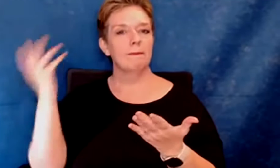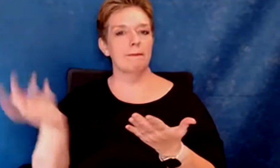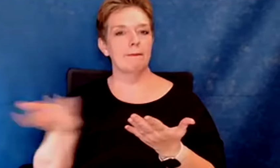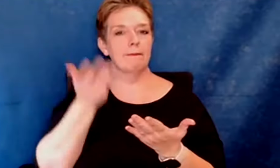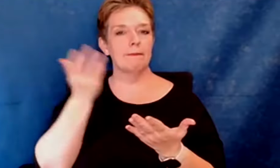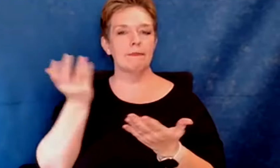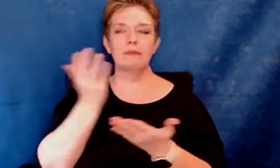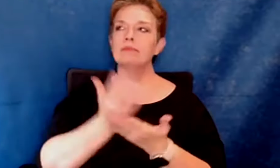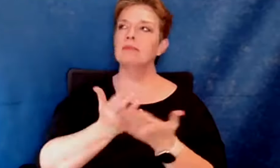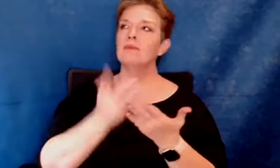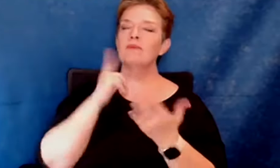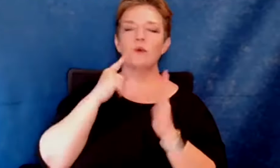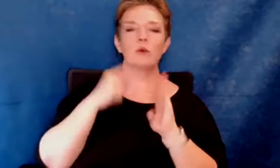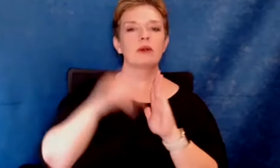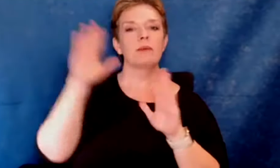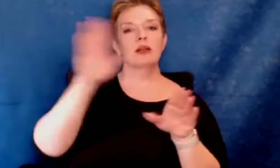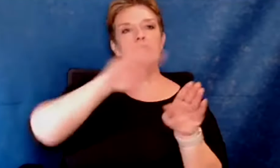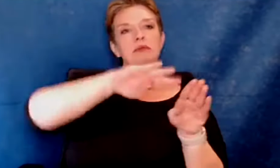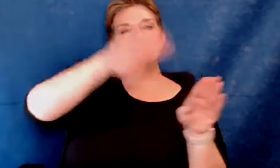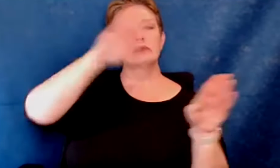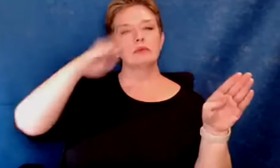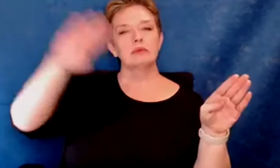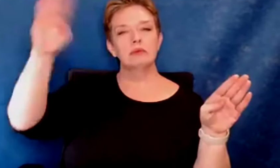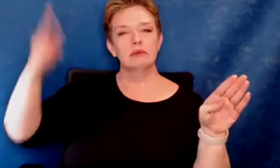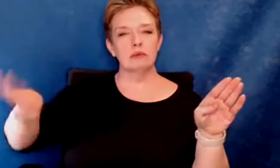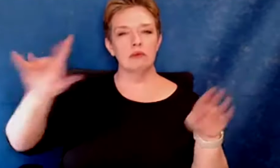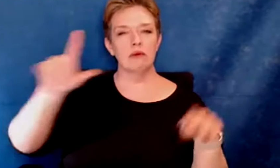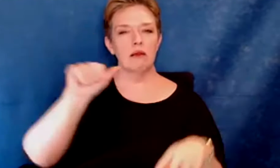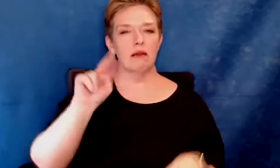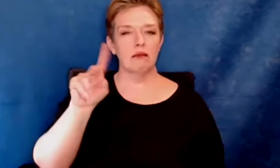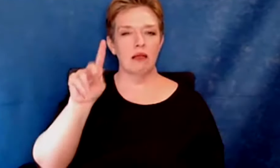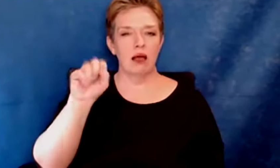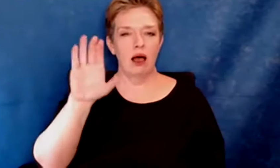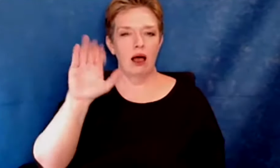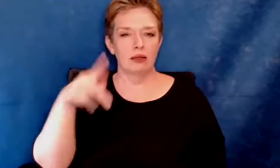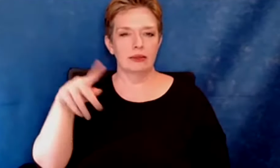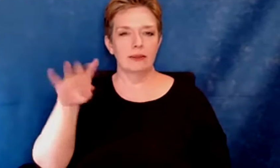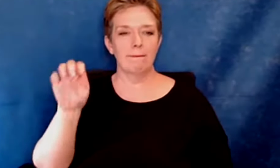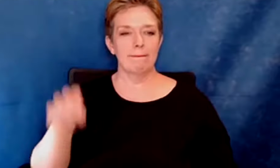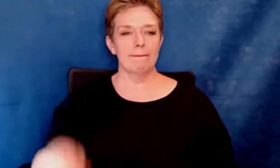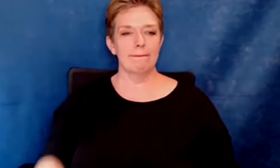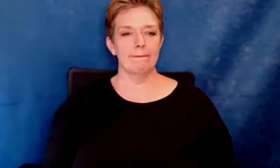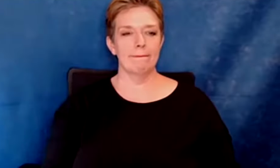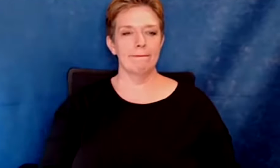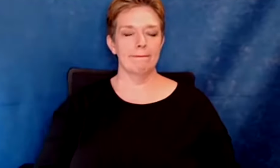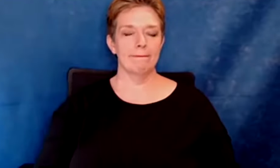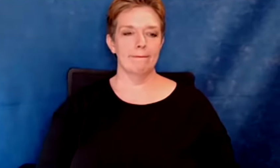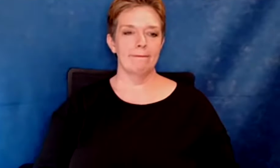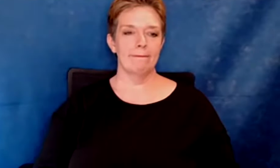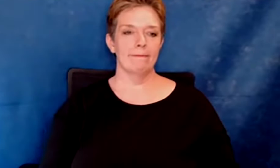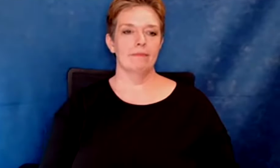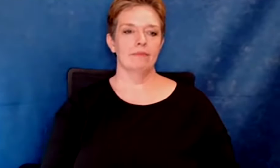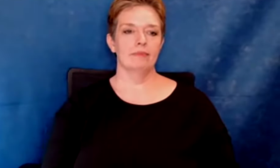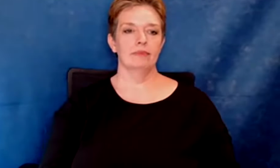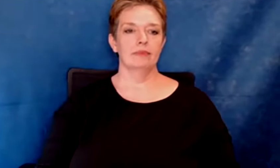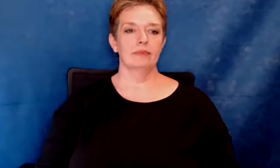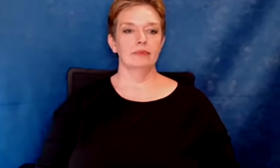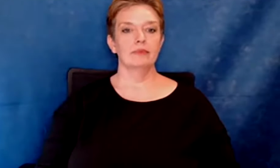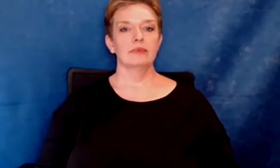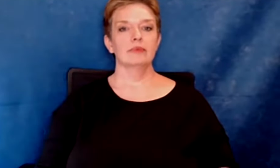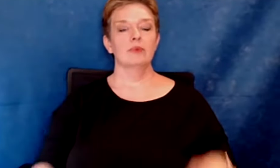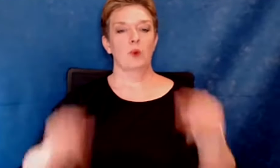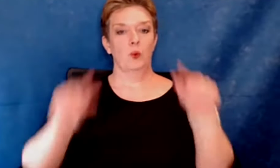landscape images here. And while you see the edges shiny, the center has been mattified